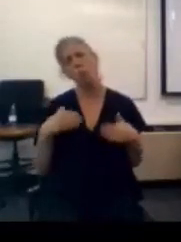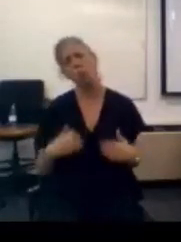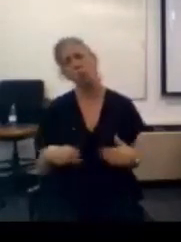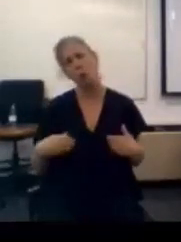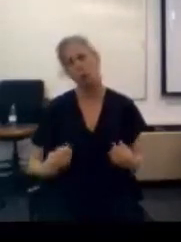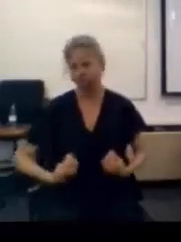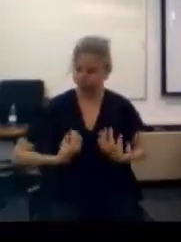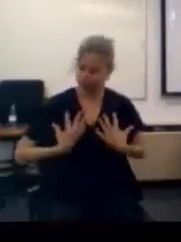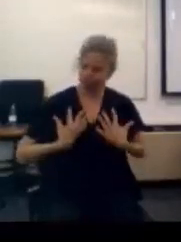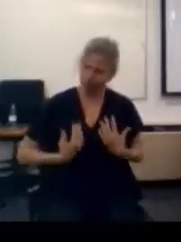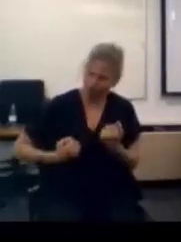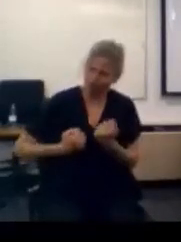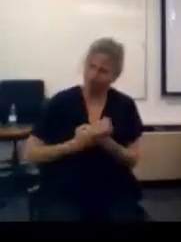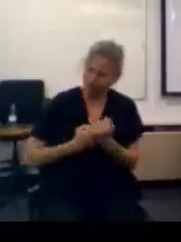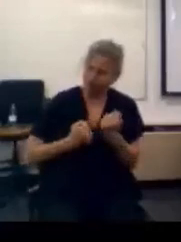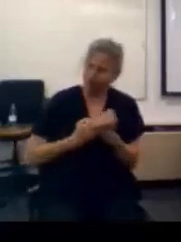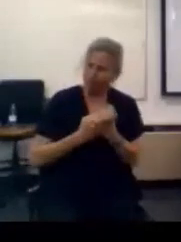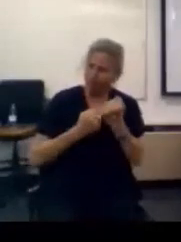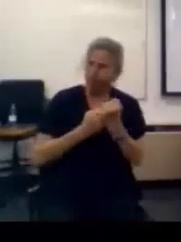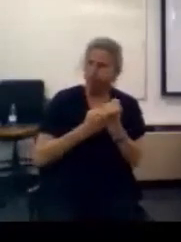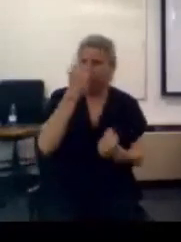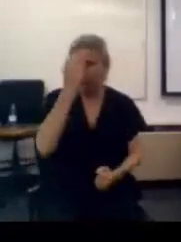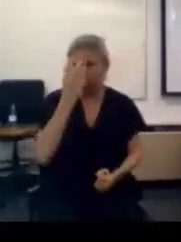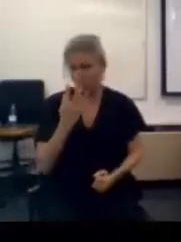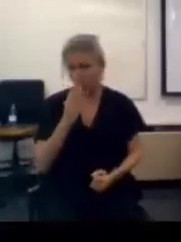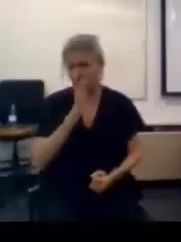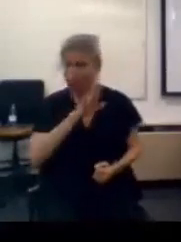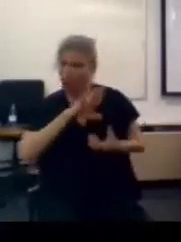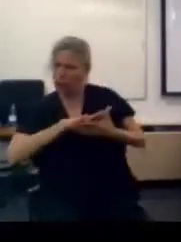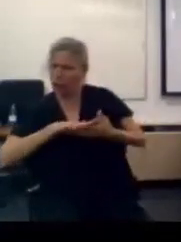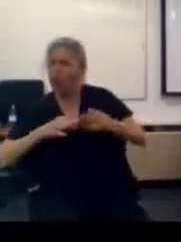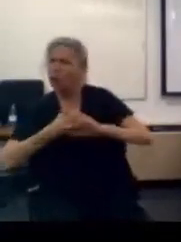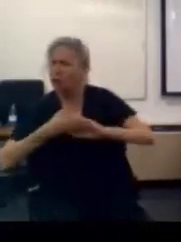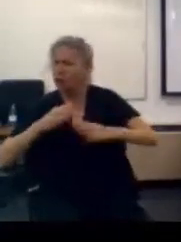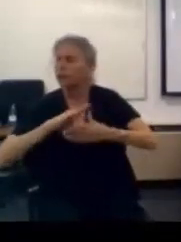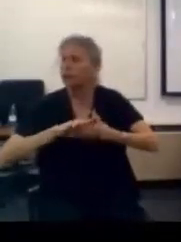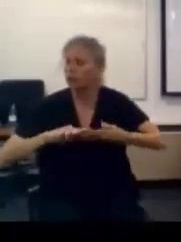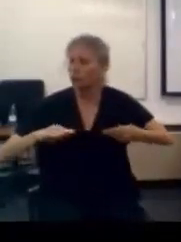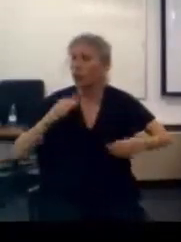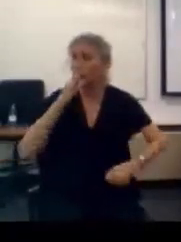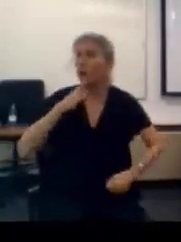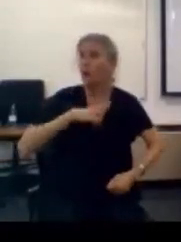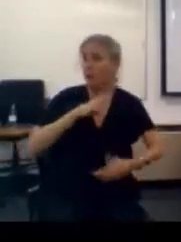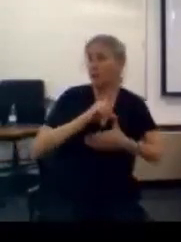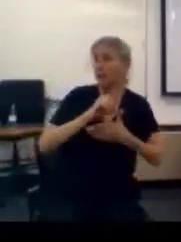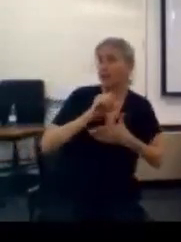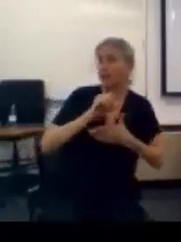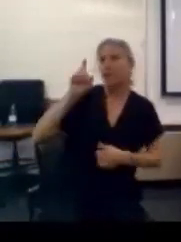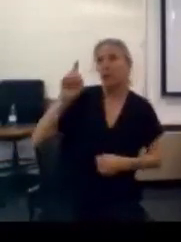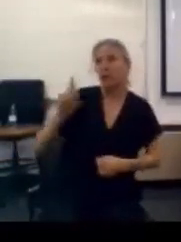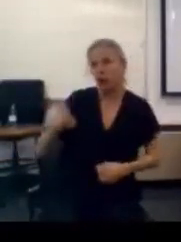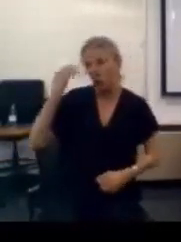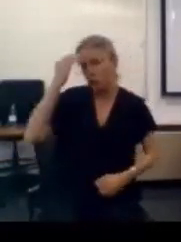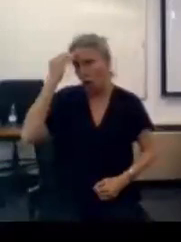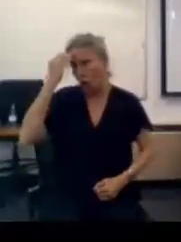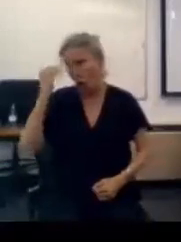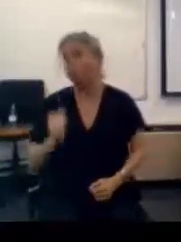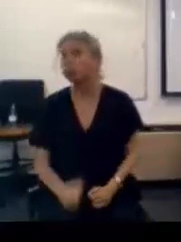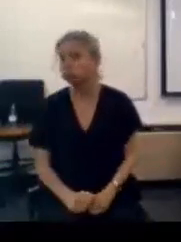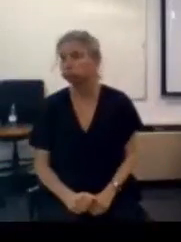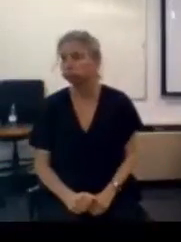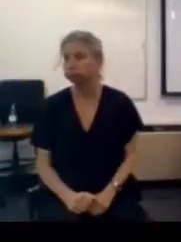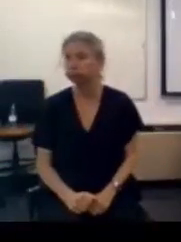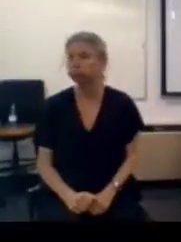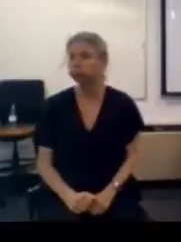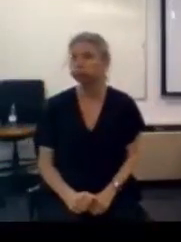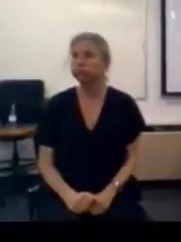has been such a tremendous influence to me and has told me that these are the stories that women with disabilities